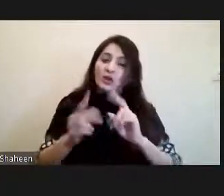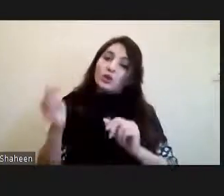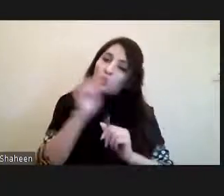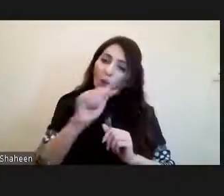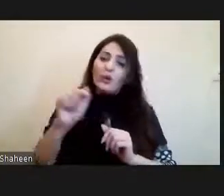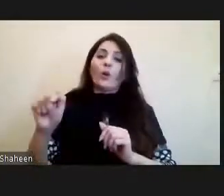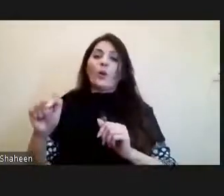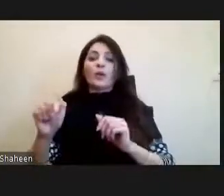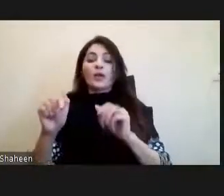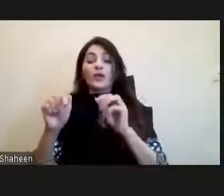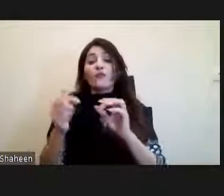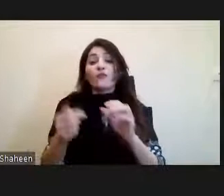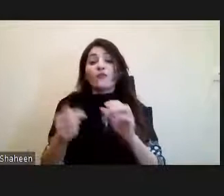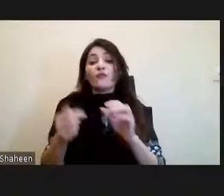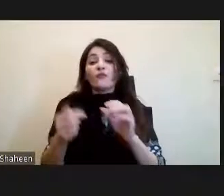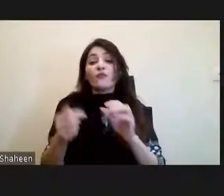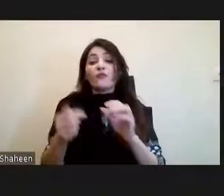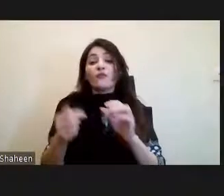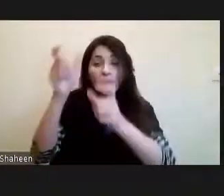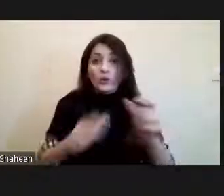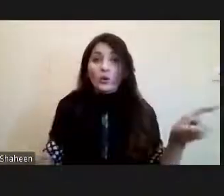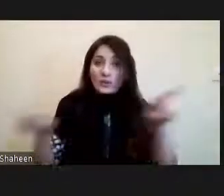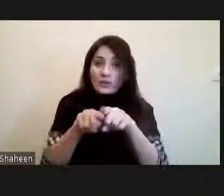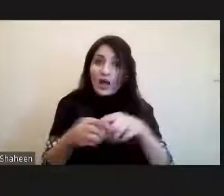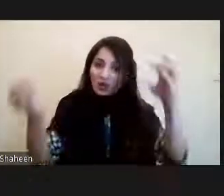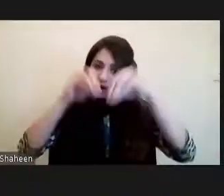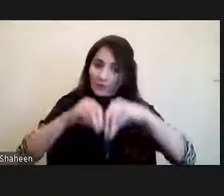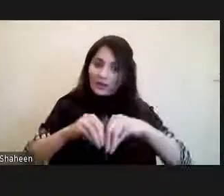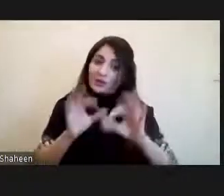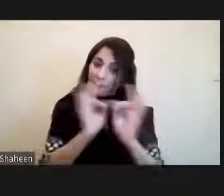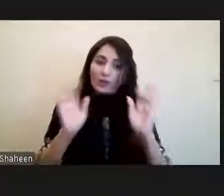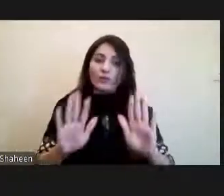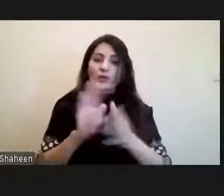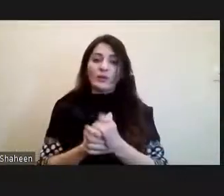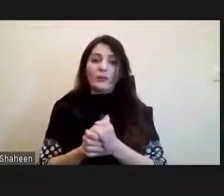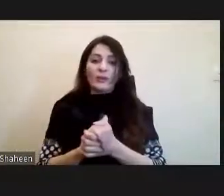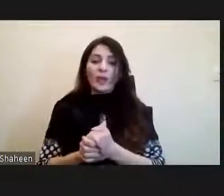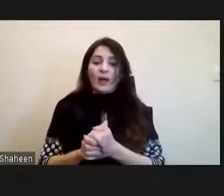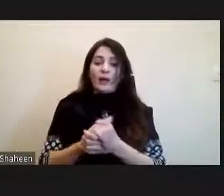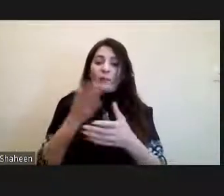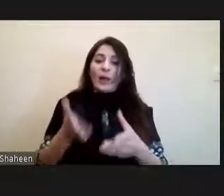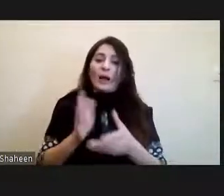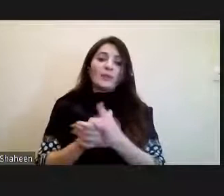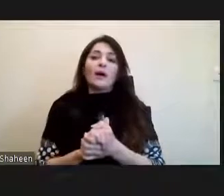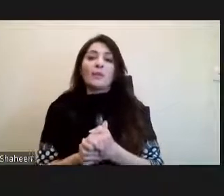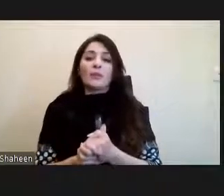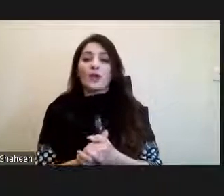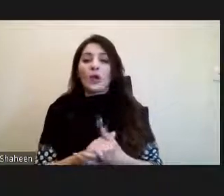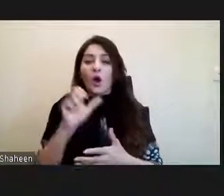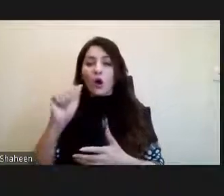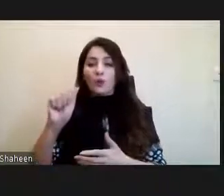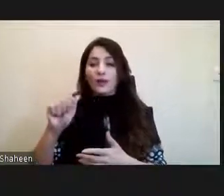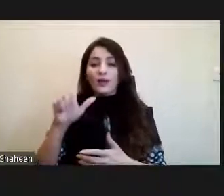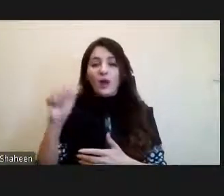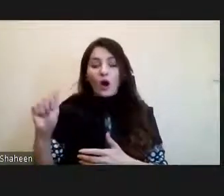of our signature features called Automatic Alt Text. It's powered by AI and computer vision and creates text descriptions